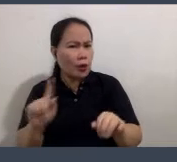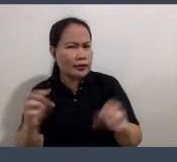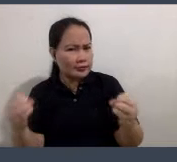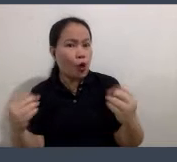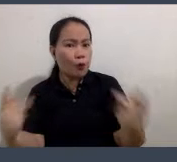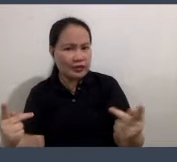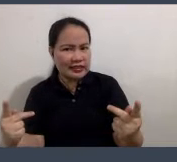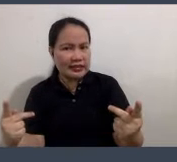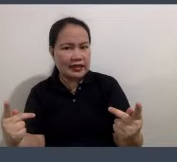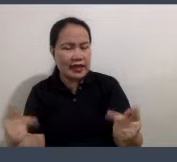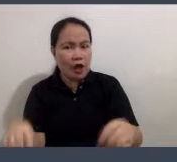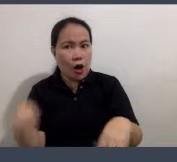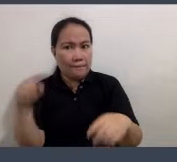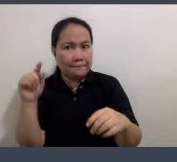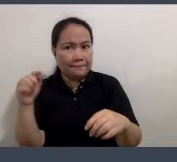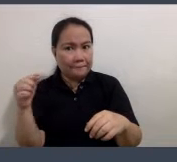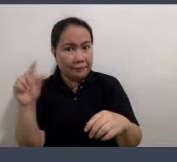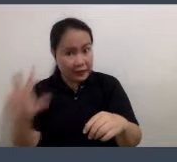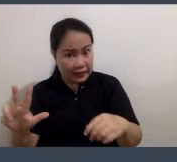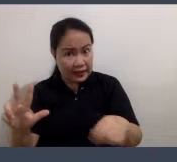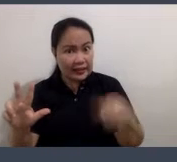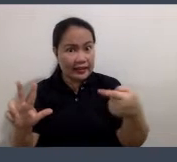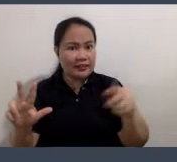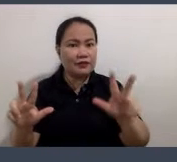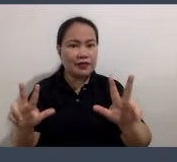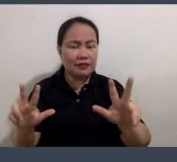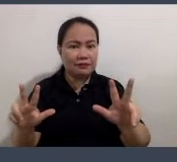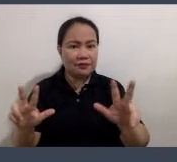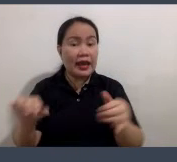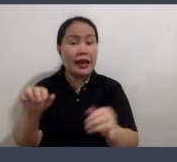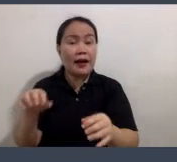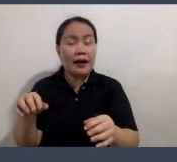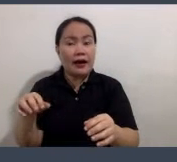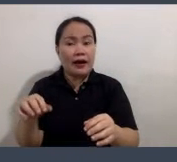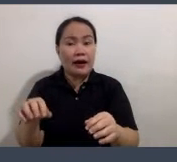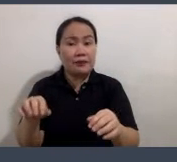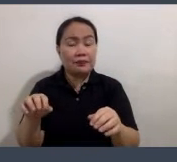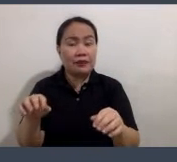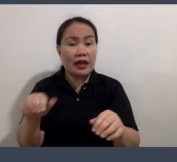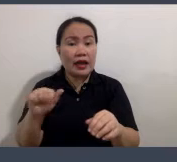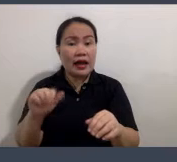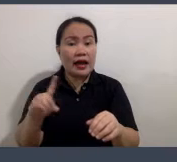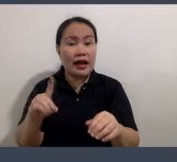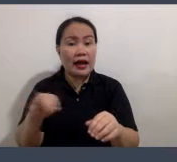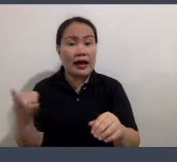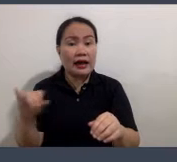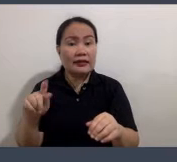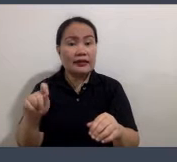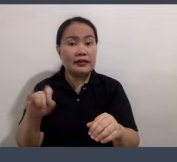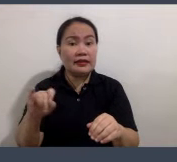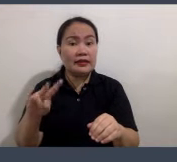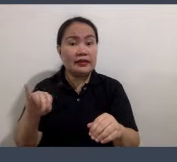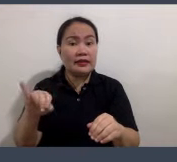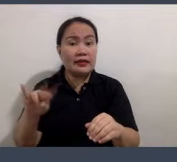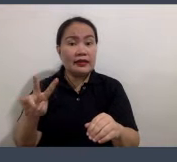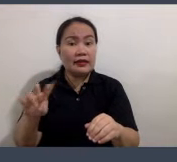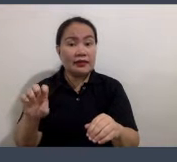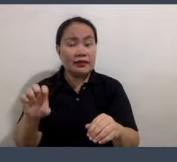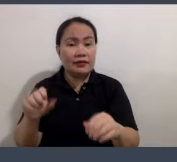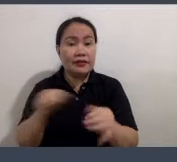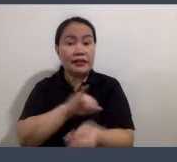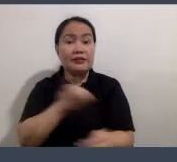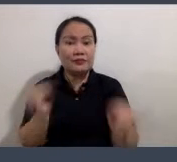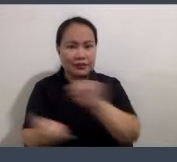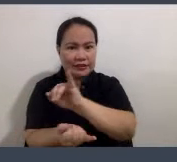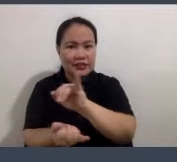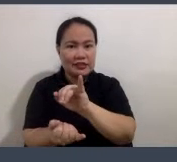opposite of positive 3? That is also negative 3 because the other term for opposite is additive inverse.